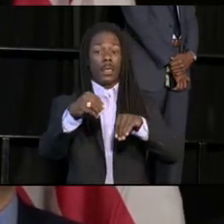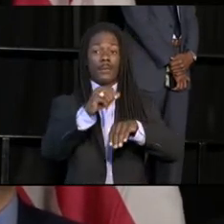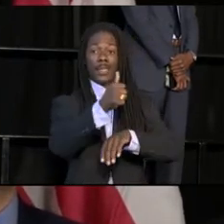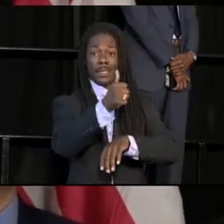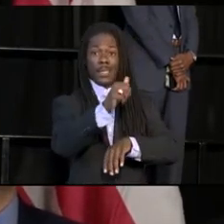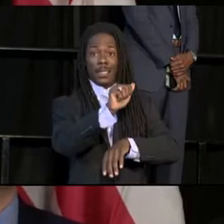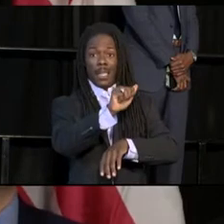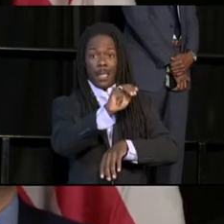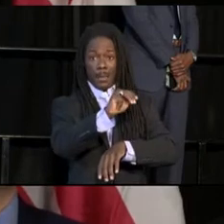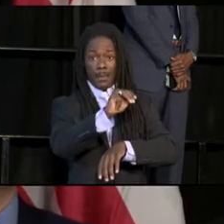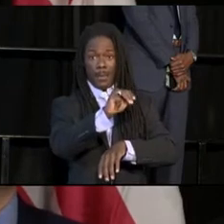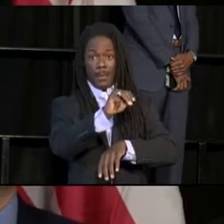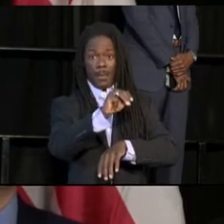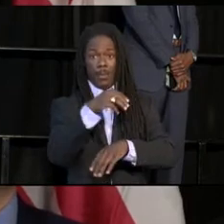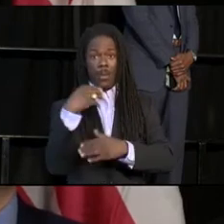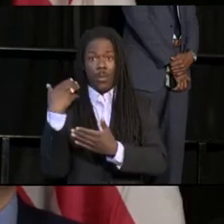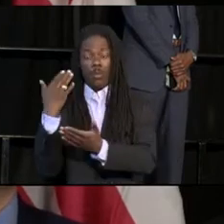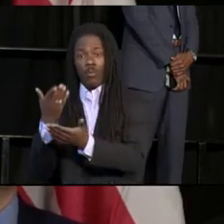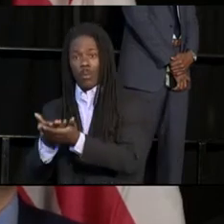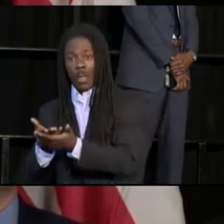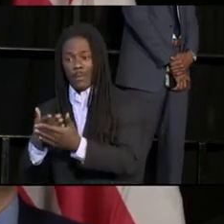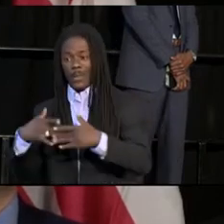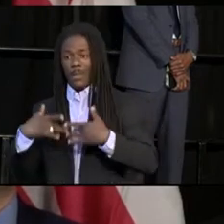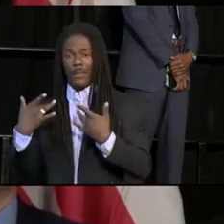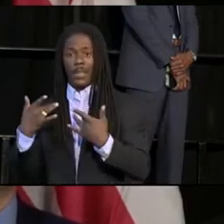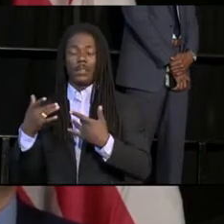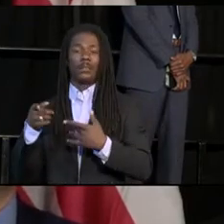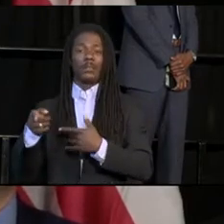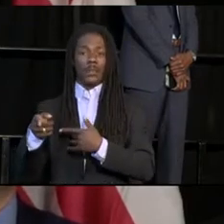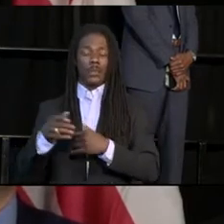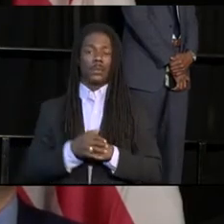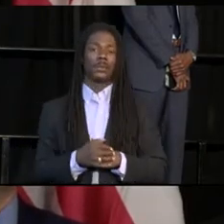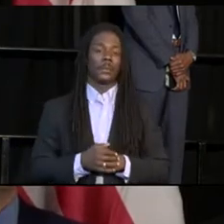at 10 a.m. to arrive at the event site.